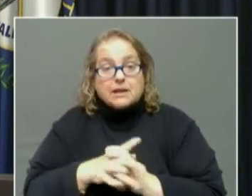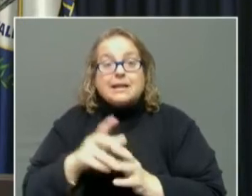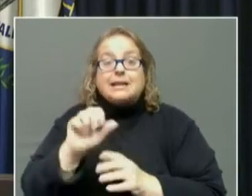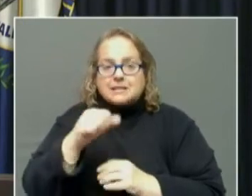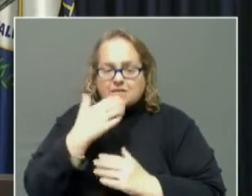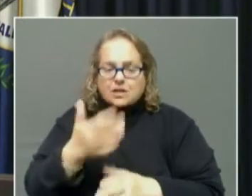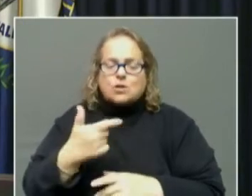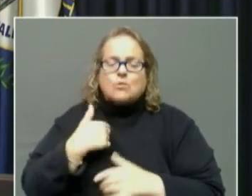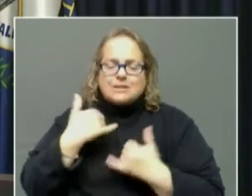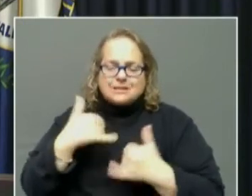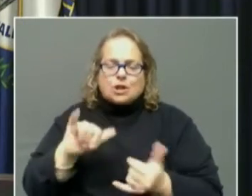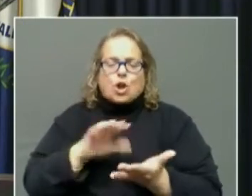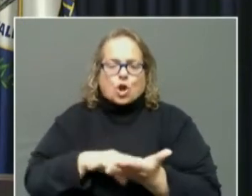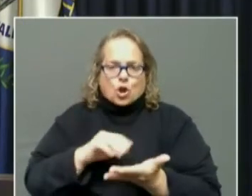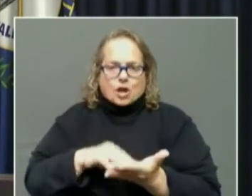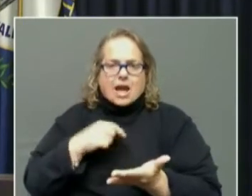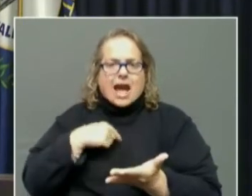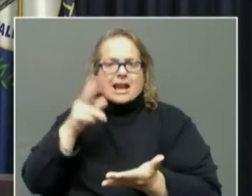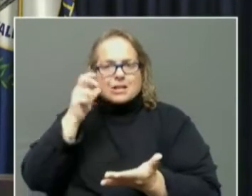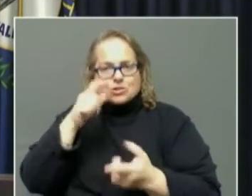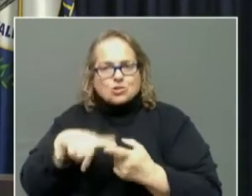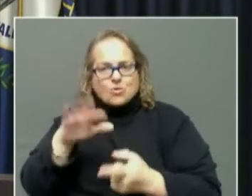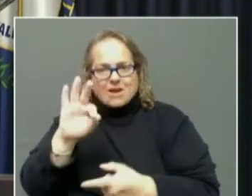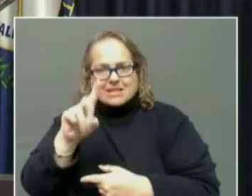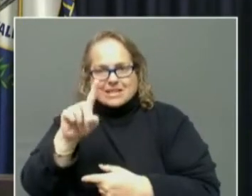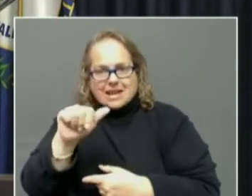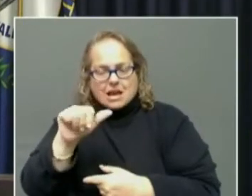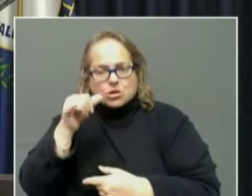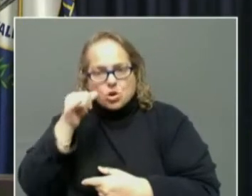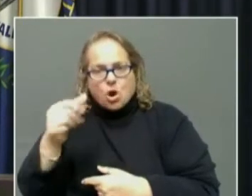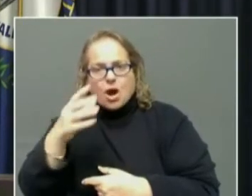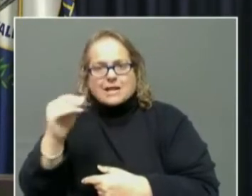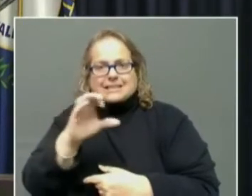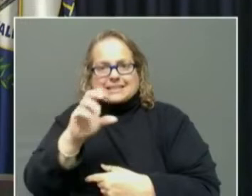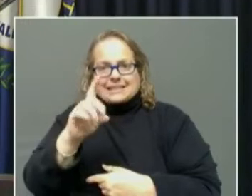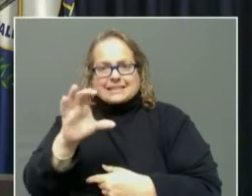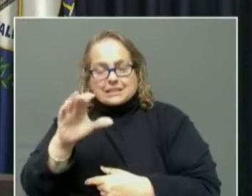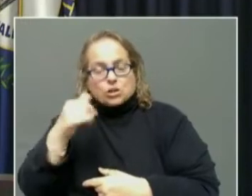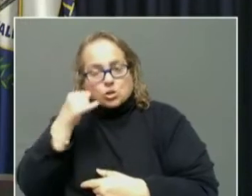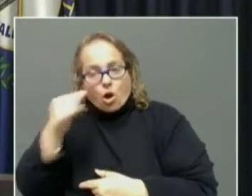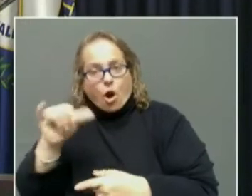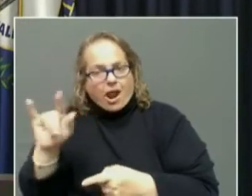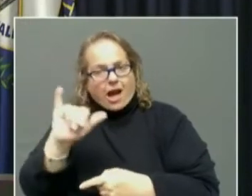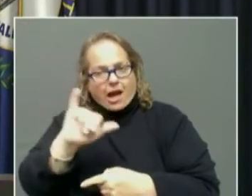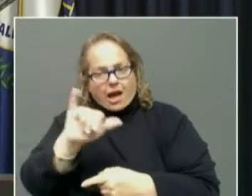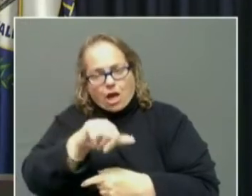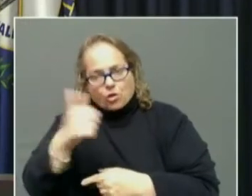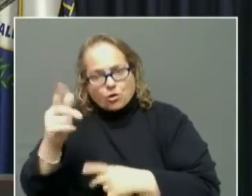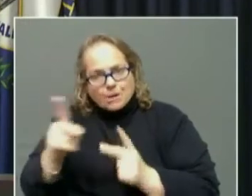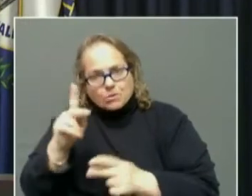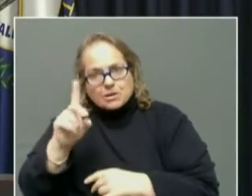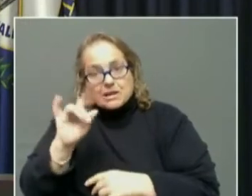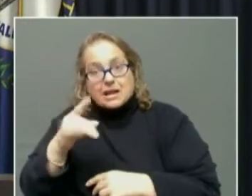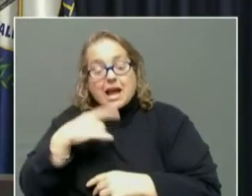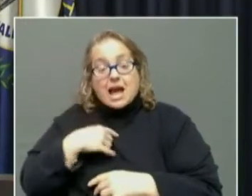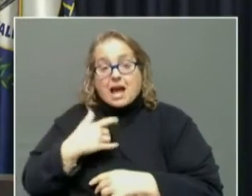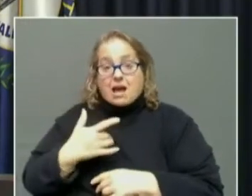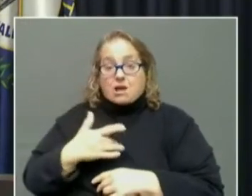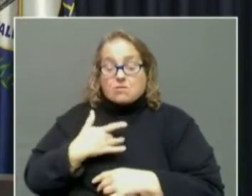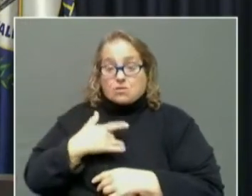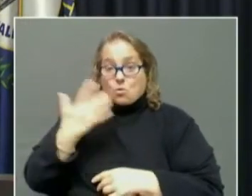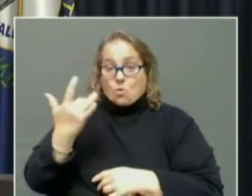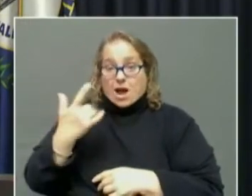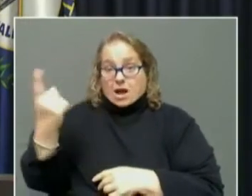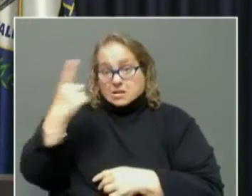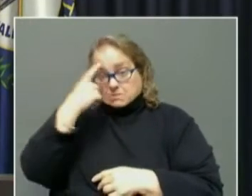listened to the FDA call like others and CDC call like others did this morning. The reason I suspect that they flagged this and have inserted a